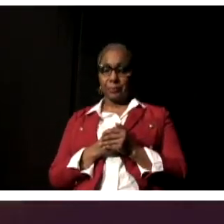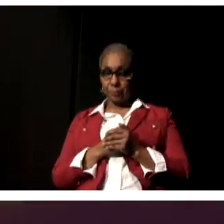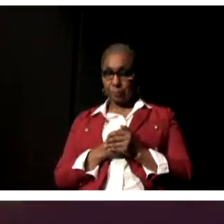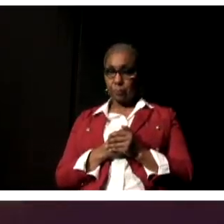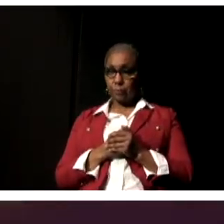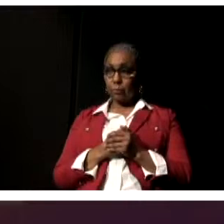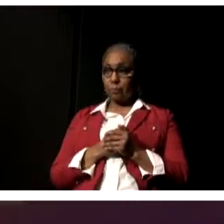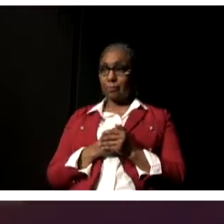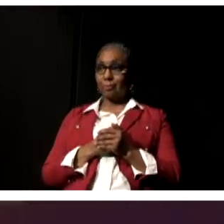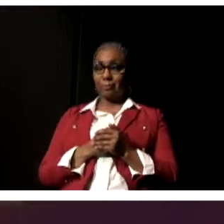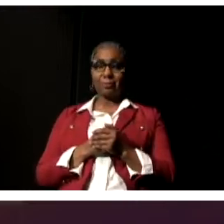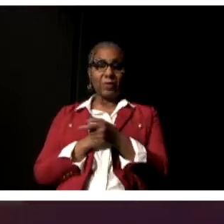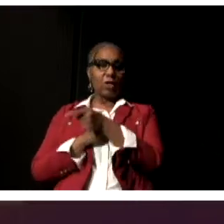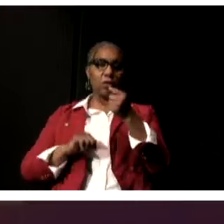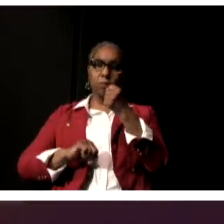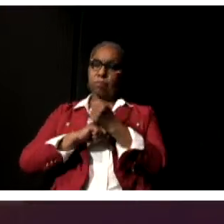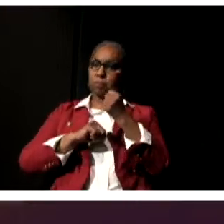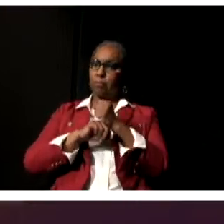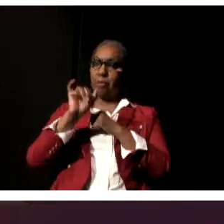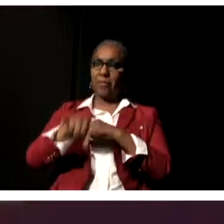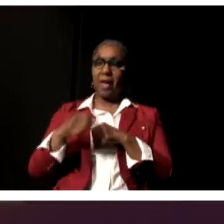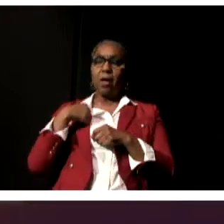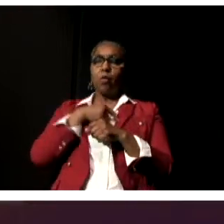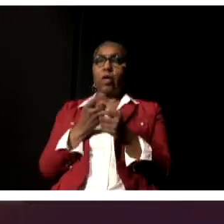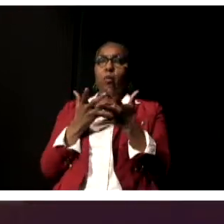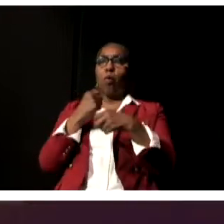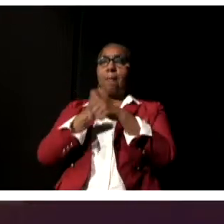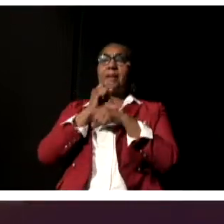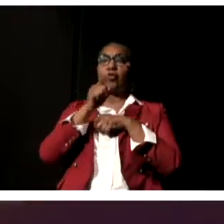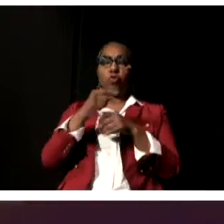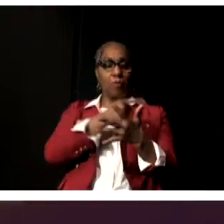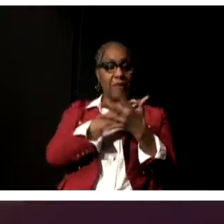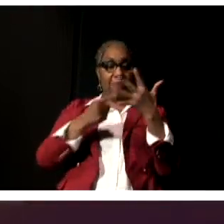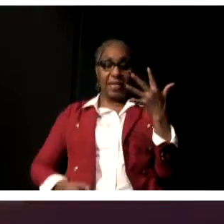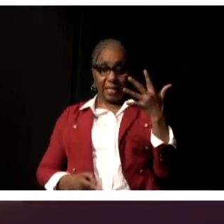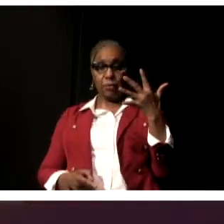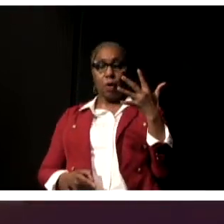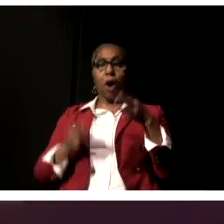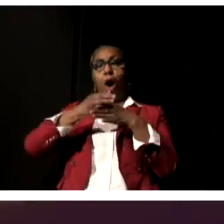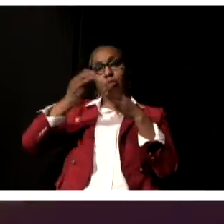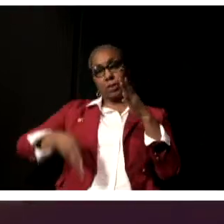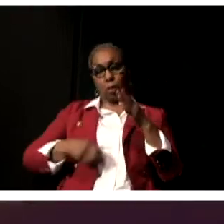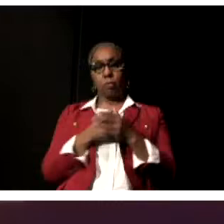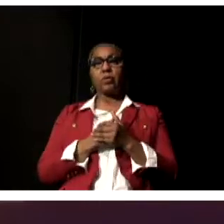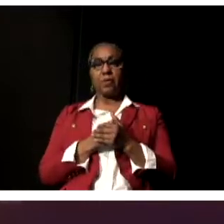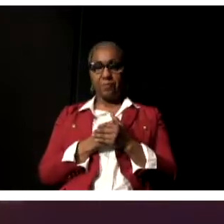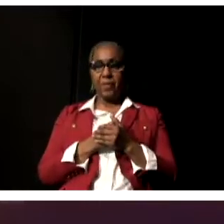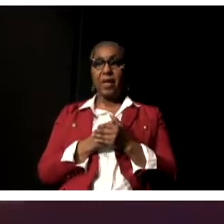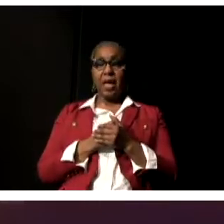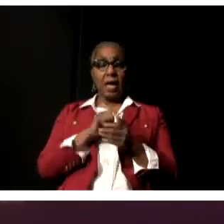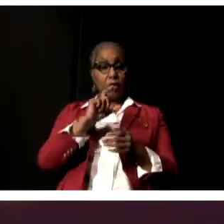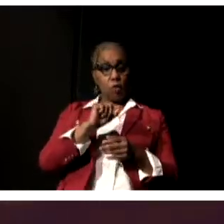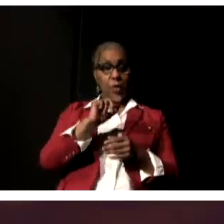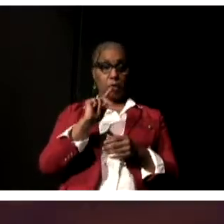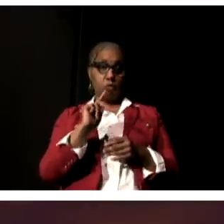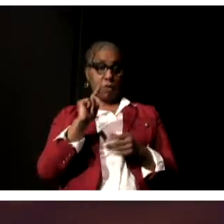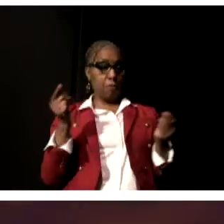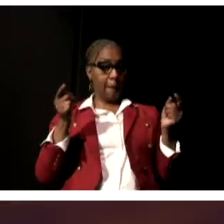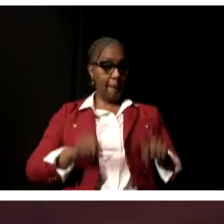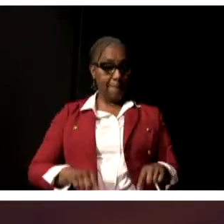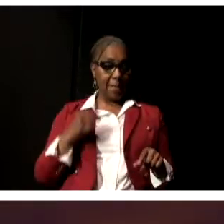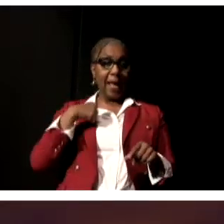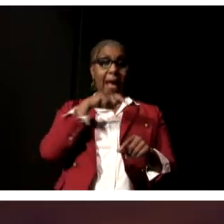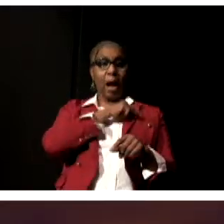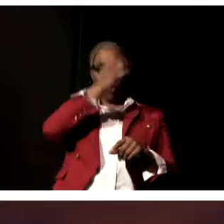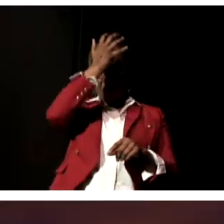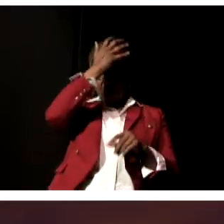He has been a great advocate in this, and we want to make certain that these are results. And in 2023, our